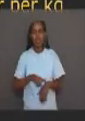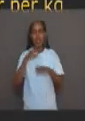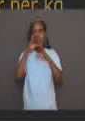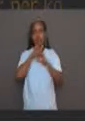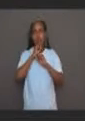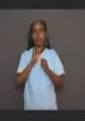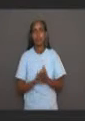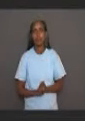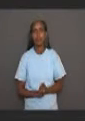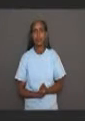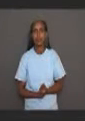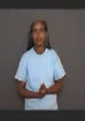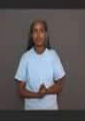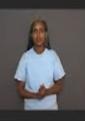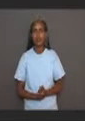Time's up!